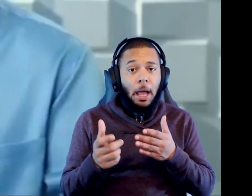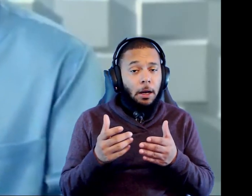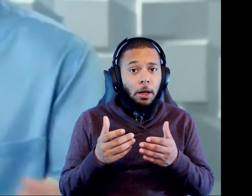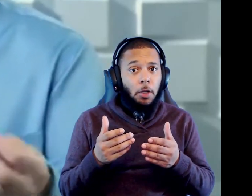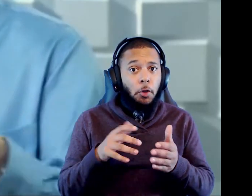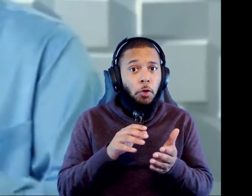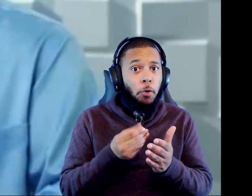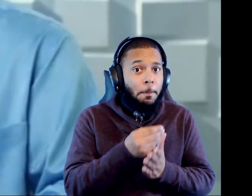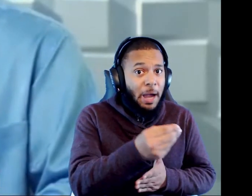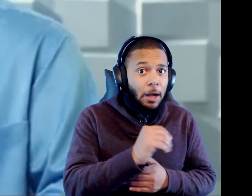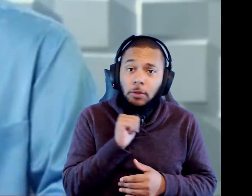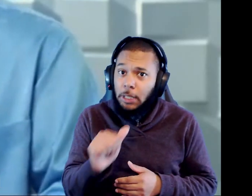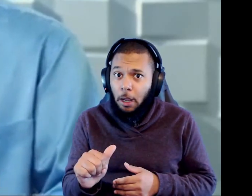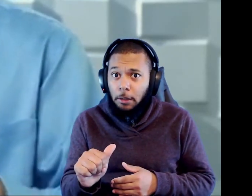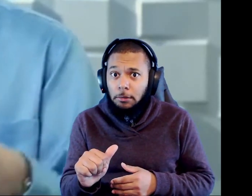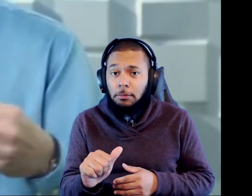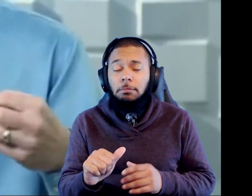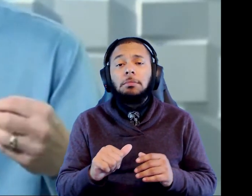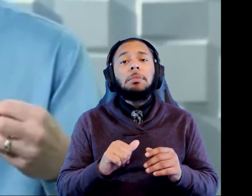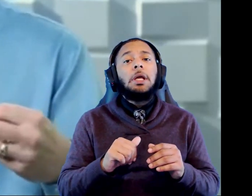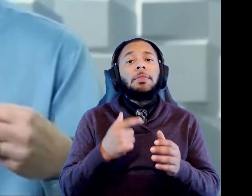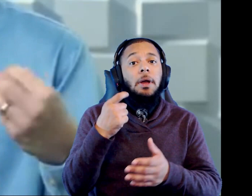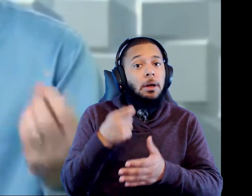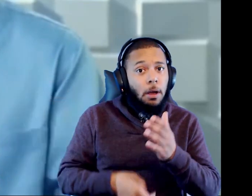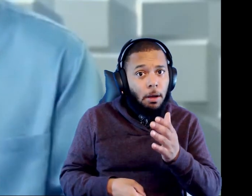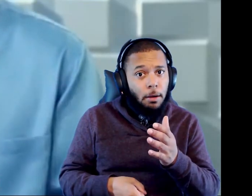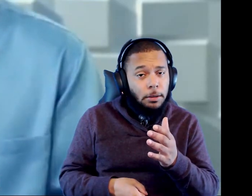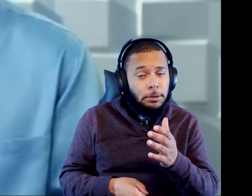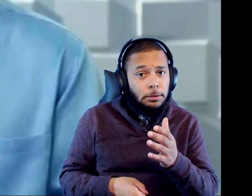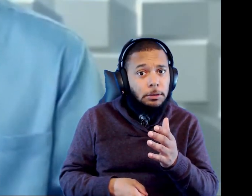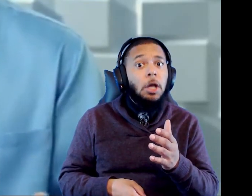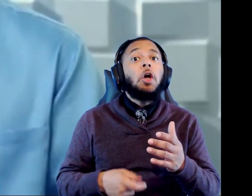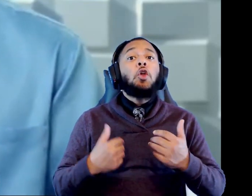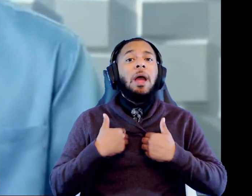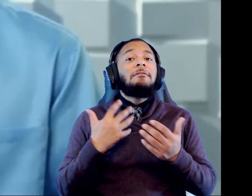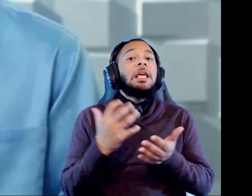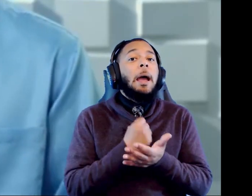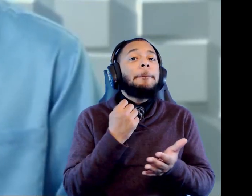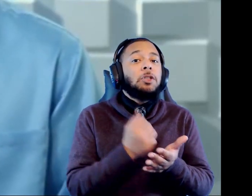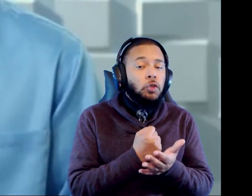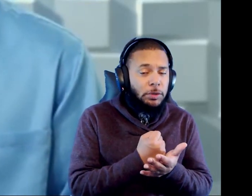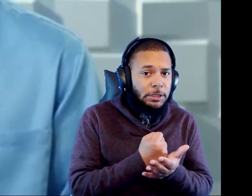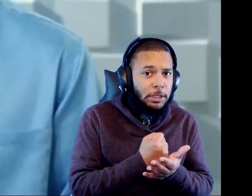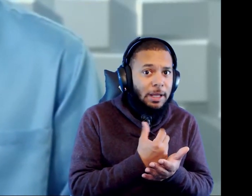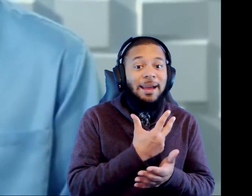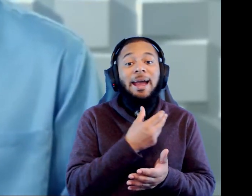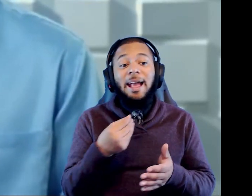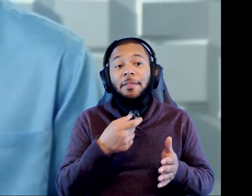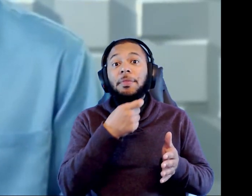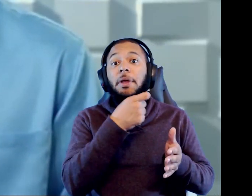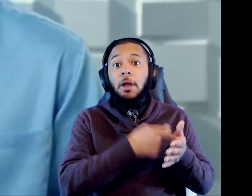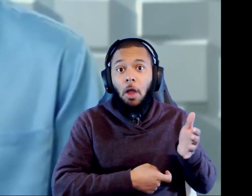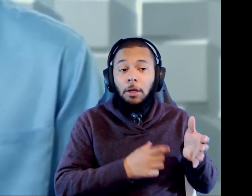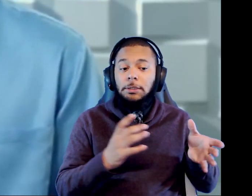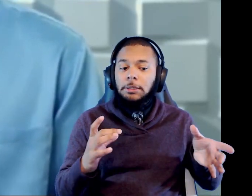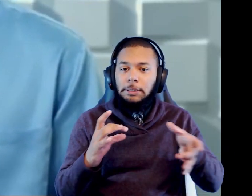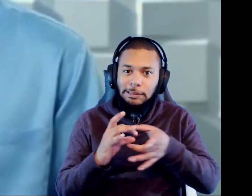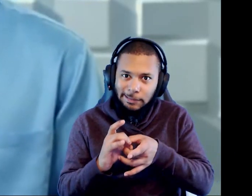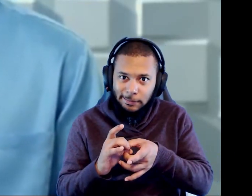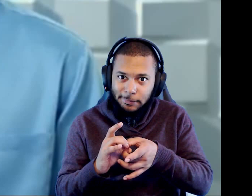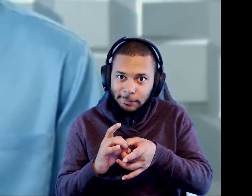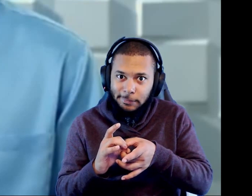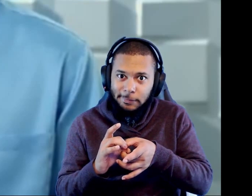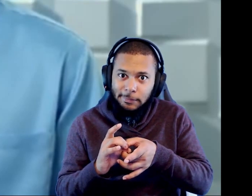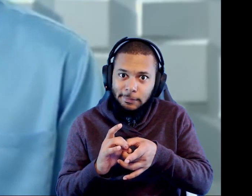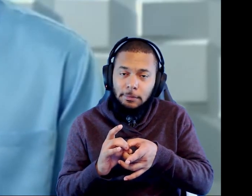you buy and how much it costs, there is an opportunity, but there's also a cost connected to that. So in